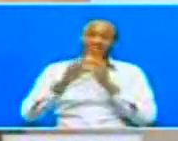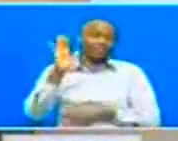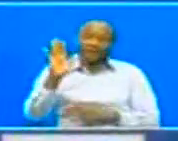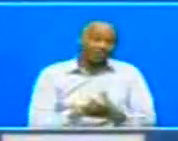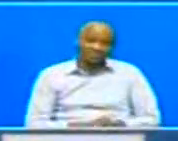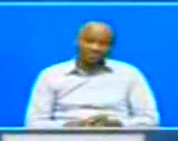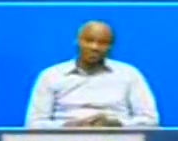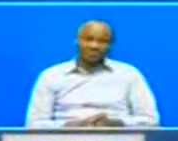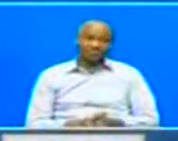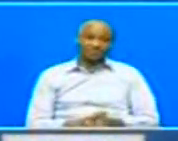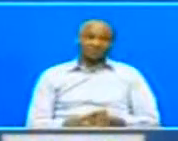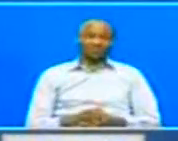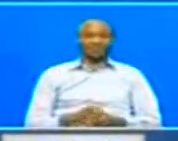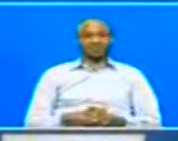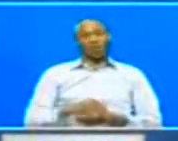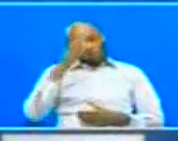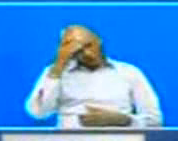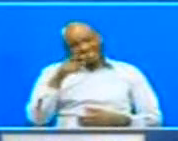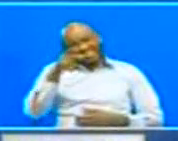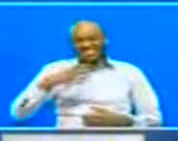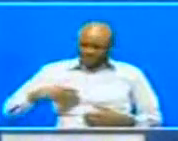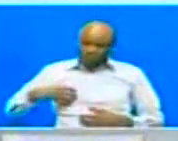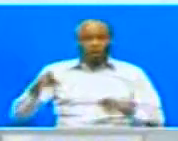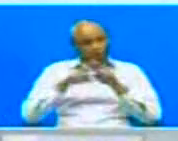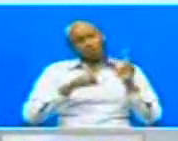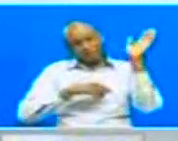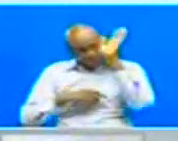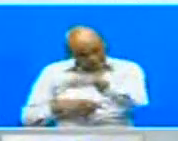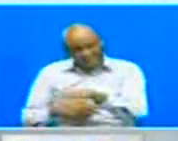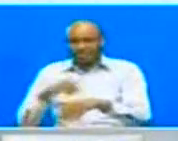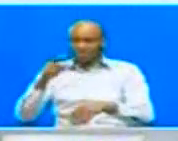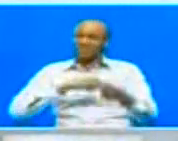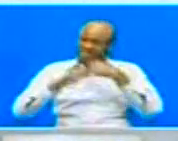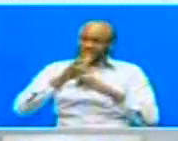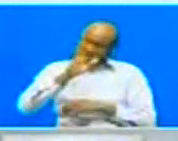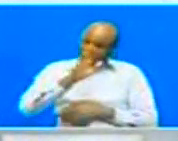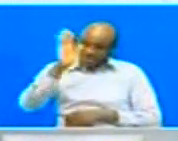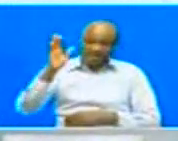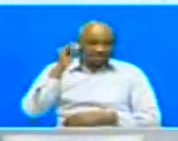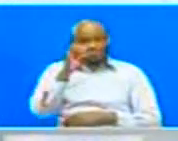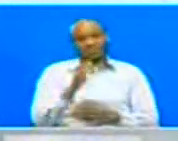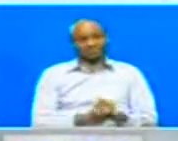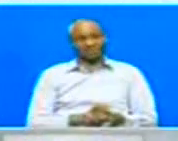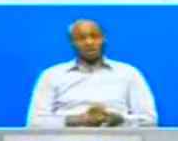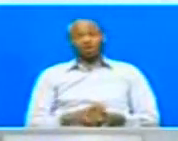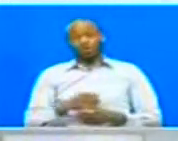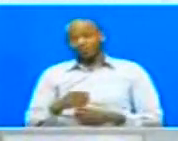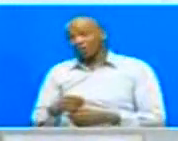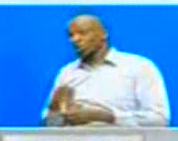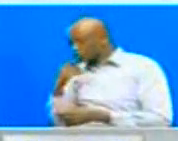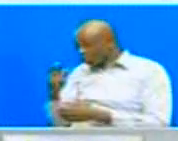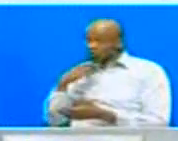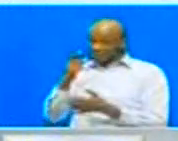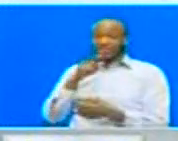its part. So let's be clear. Is it only Somalis? Why can't the refugees also go back and play their part? Fair point. So is it only the Somalis who are being targeted